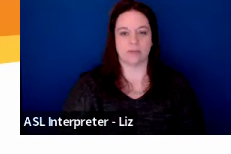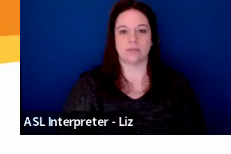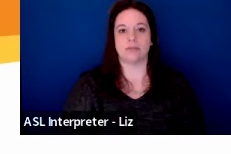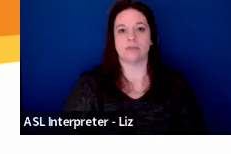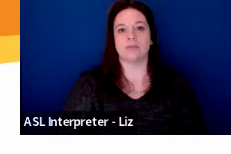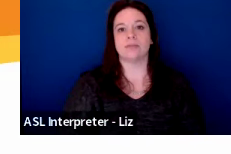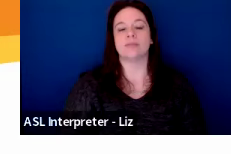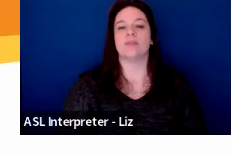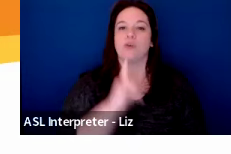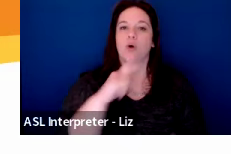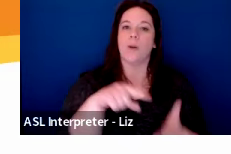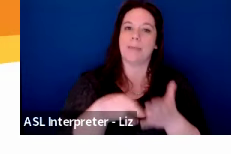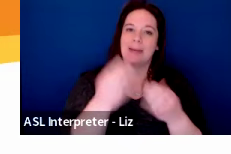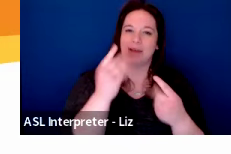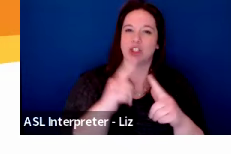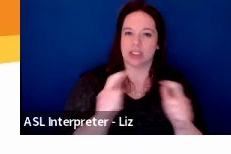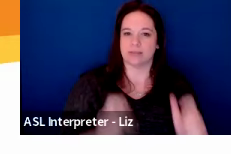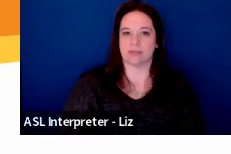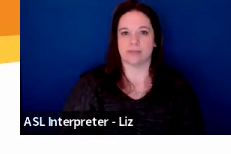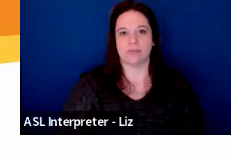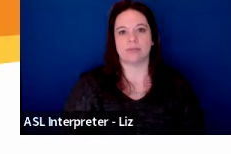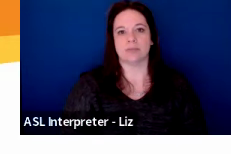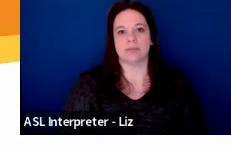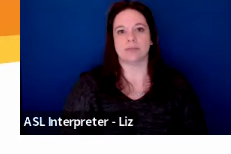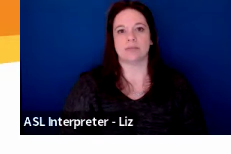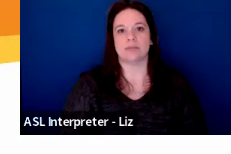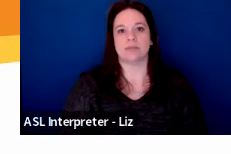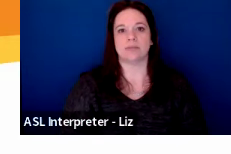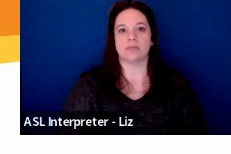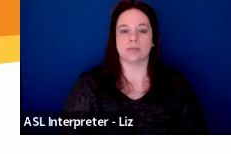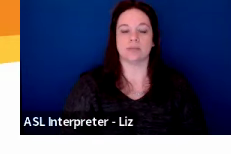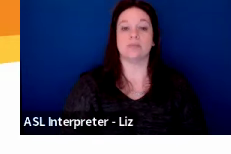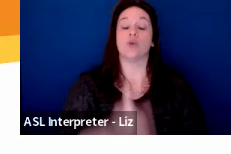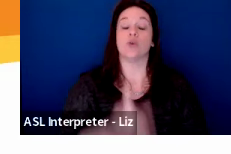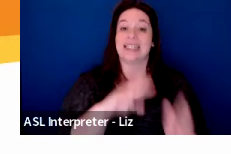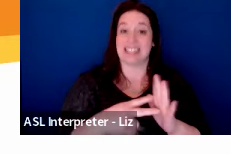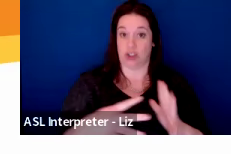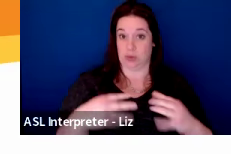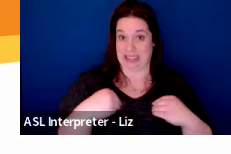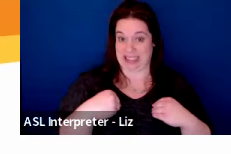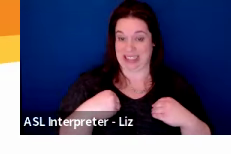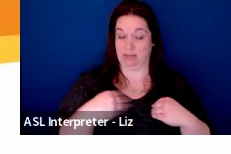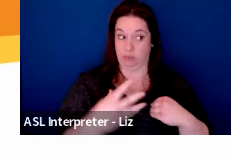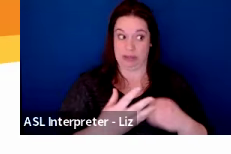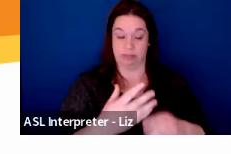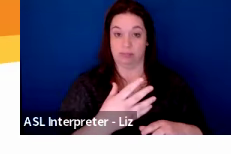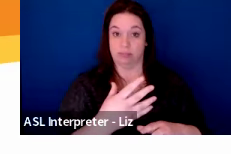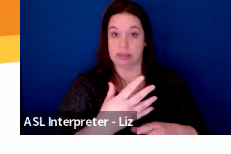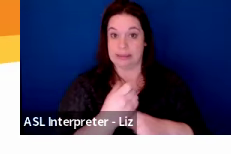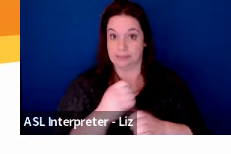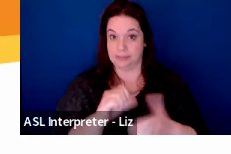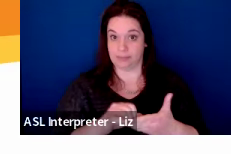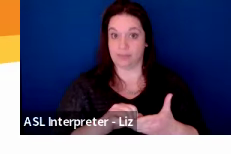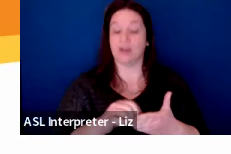information. Once the intent to accept has been received, a grant agreement is going to be issued. The grant agreement has